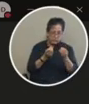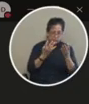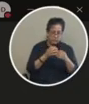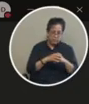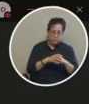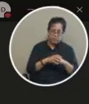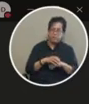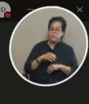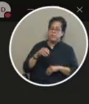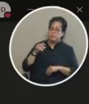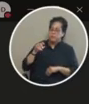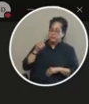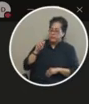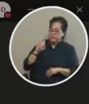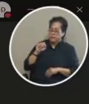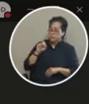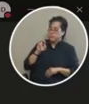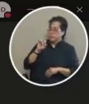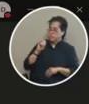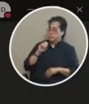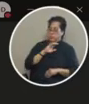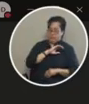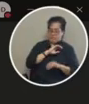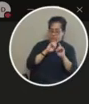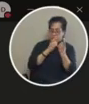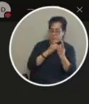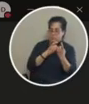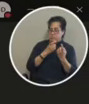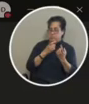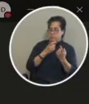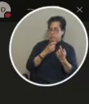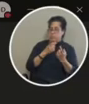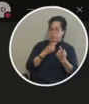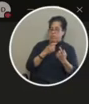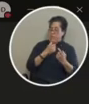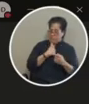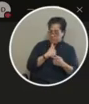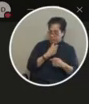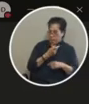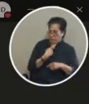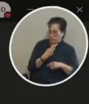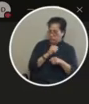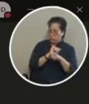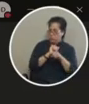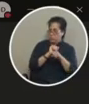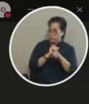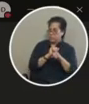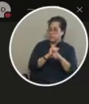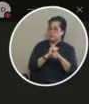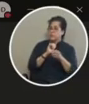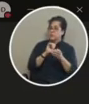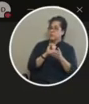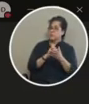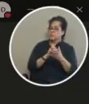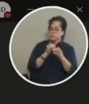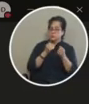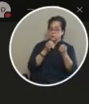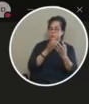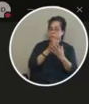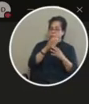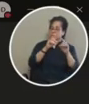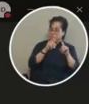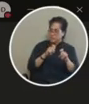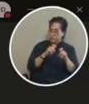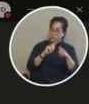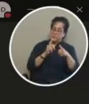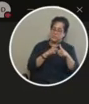So yes, Police Department and myself, this is Chief DiAugustino, we're working together to monitor those. That's what that drive-through testing line was set